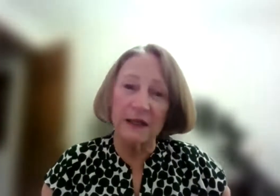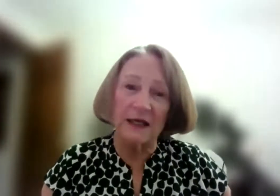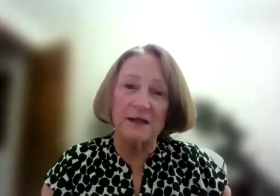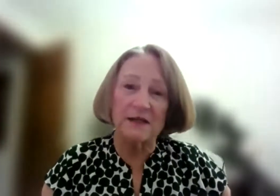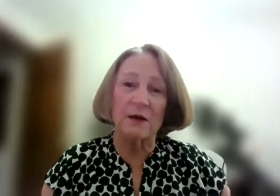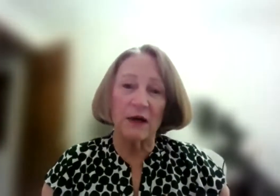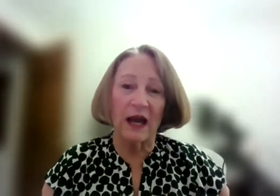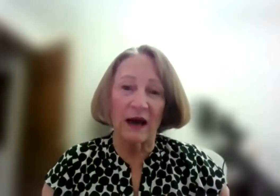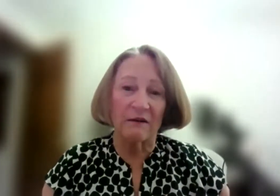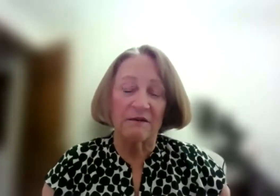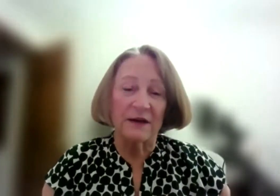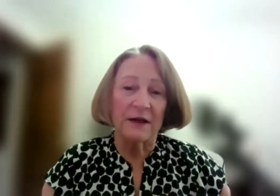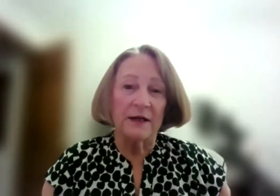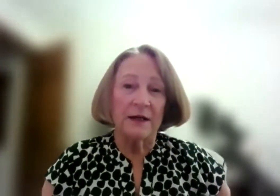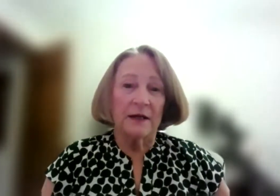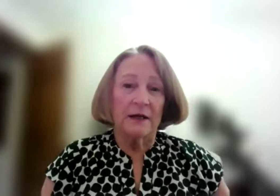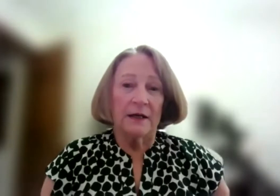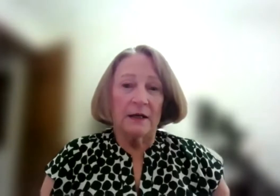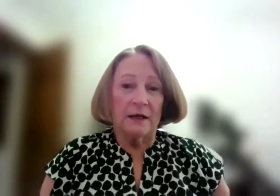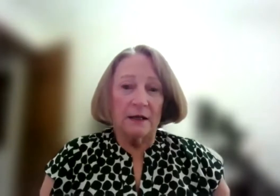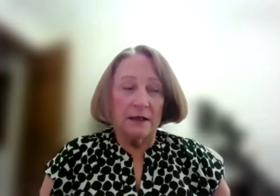really pleased that we have,